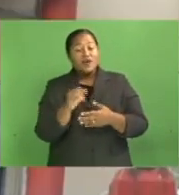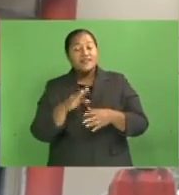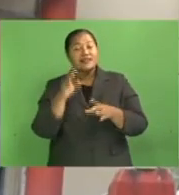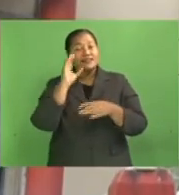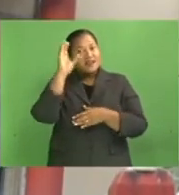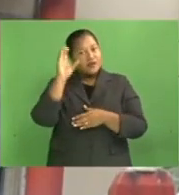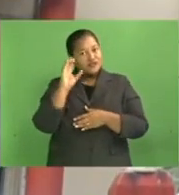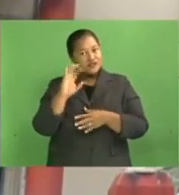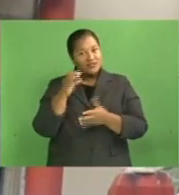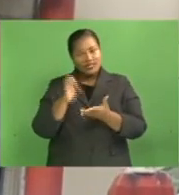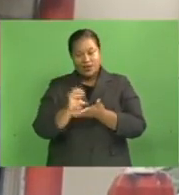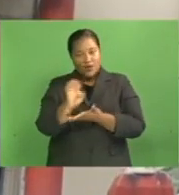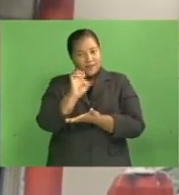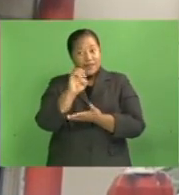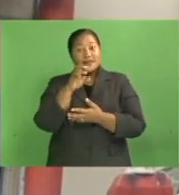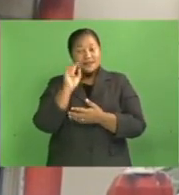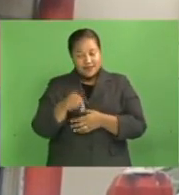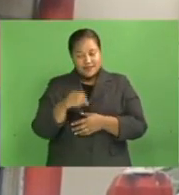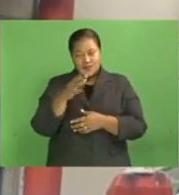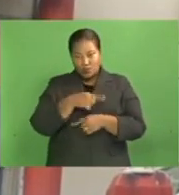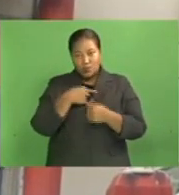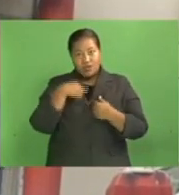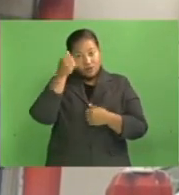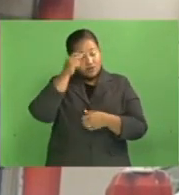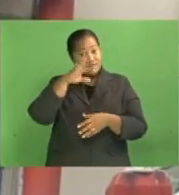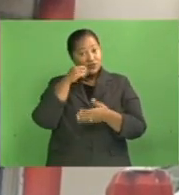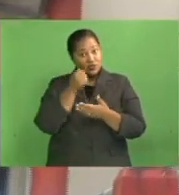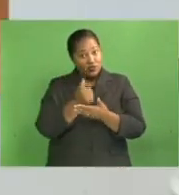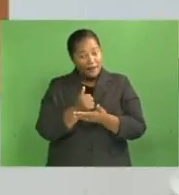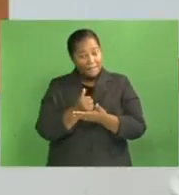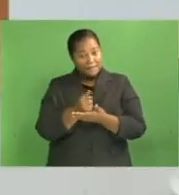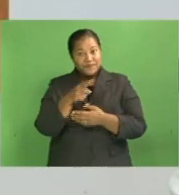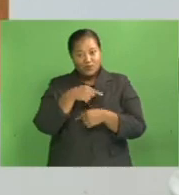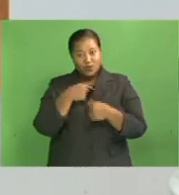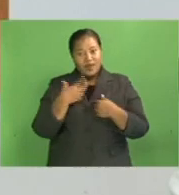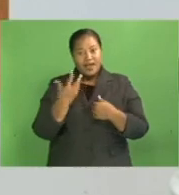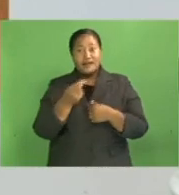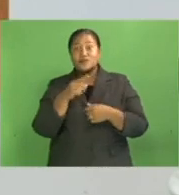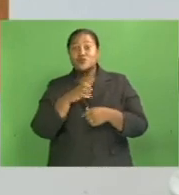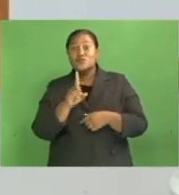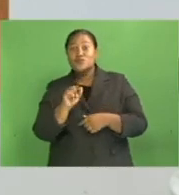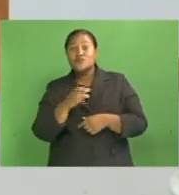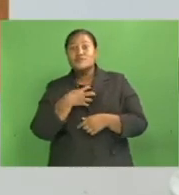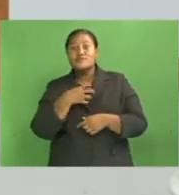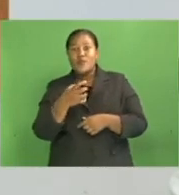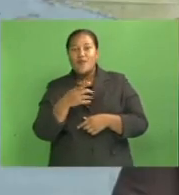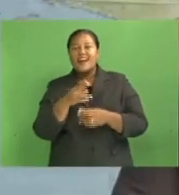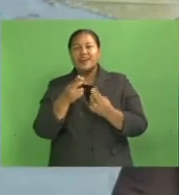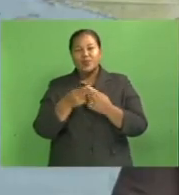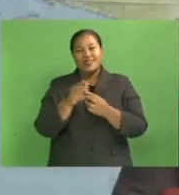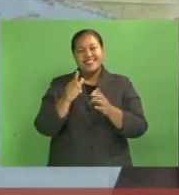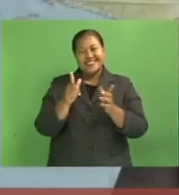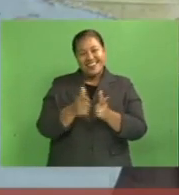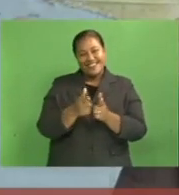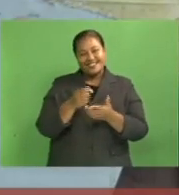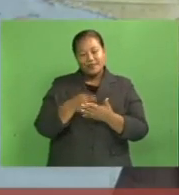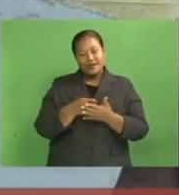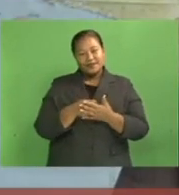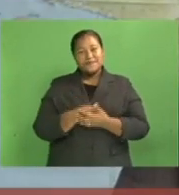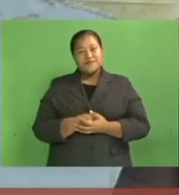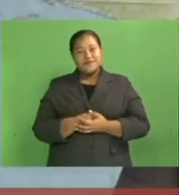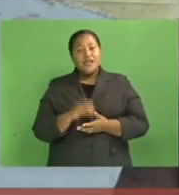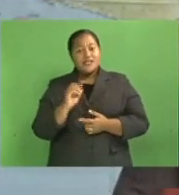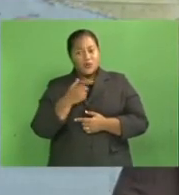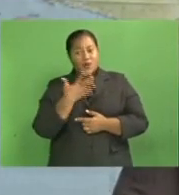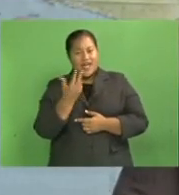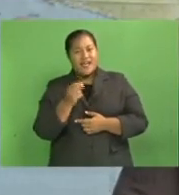country's economy. So we know for sure that we have to do more with less. We anticipate a